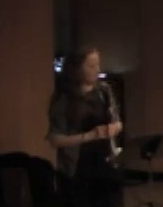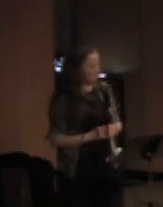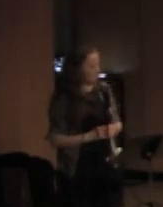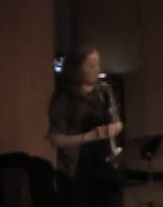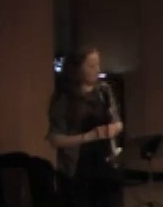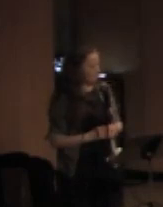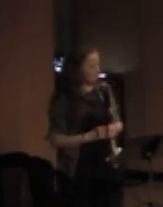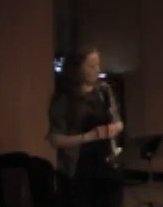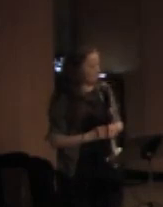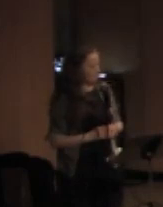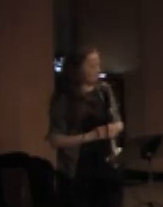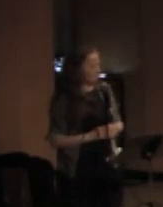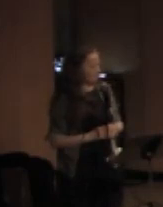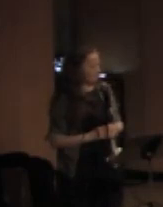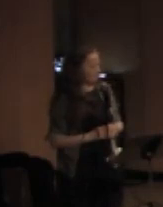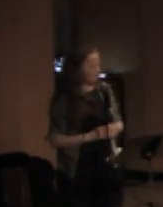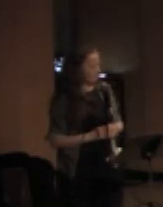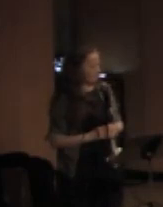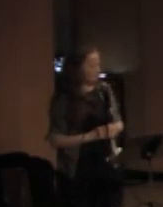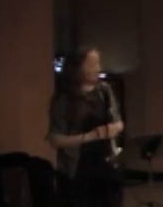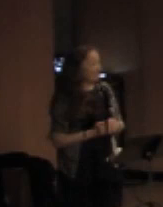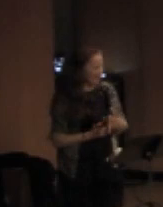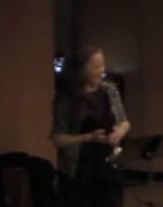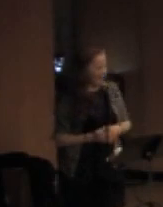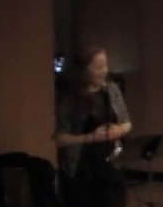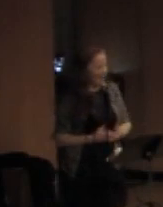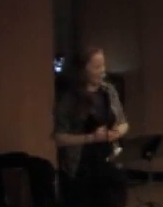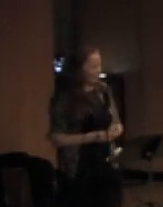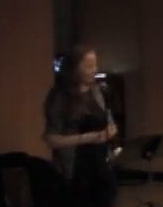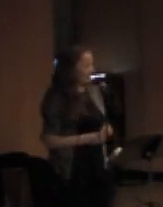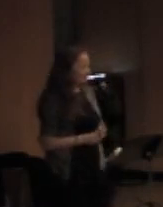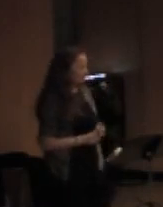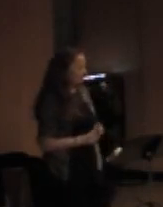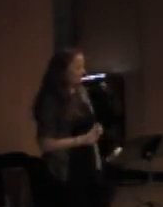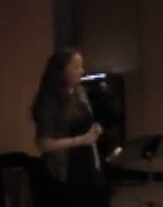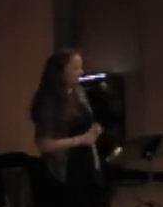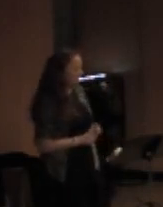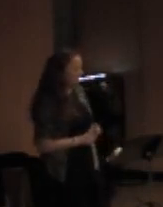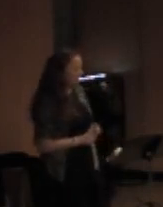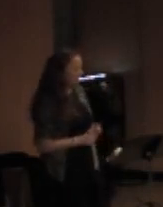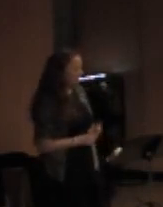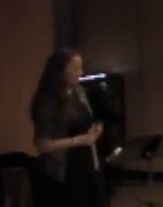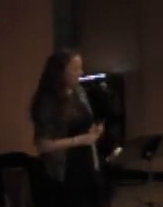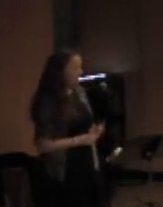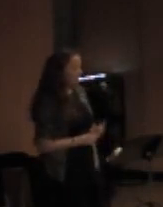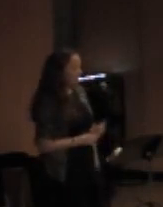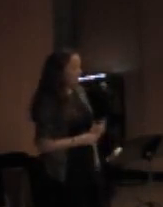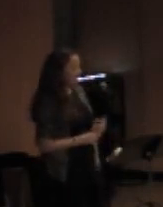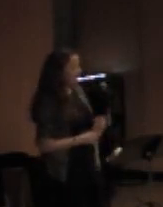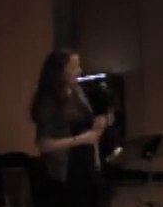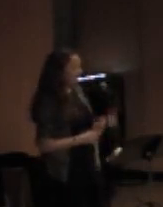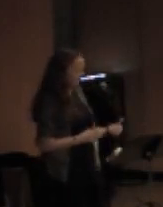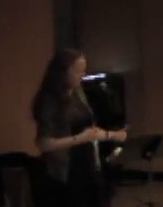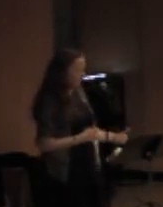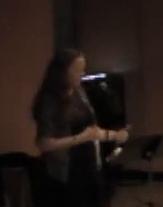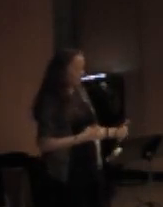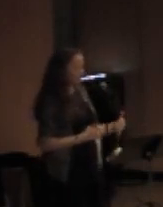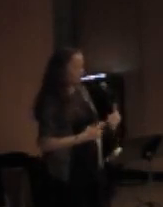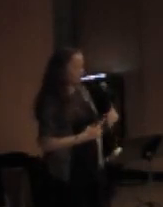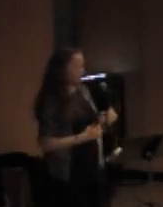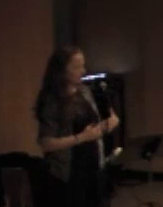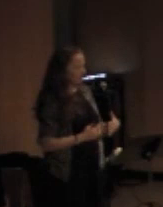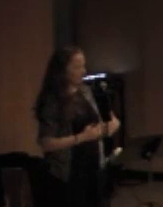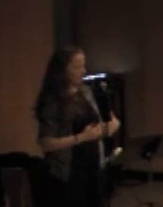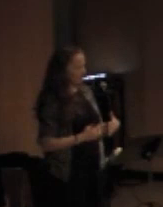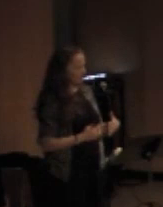joke now okay you are the one who call yeah I I I know that but and I know